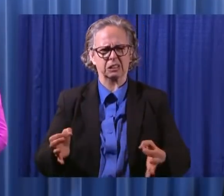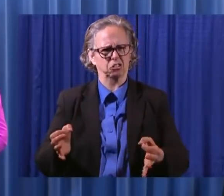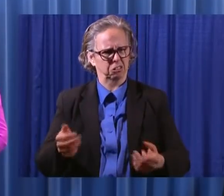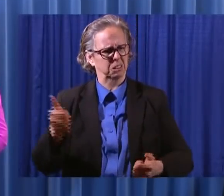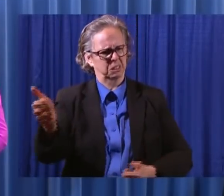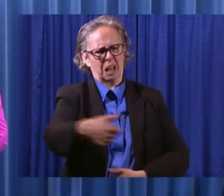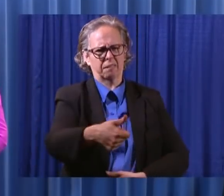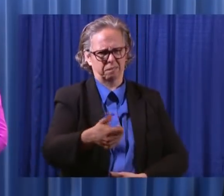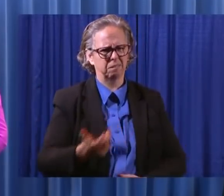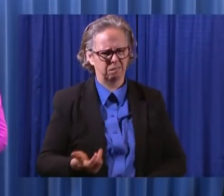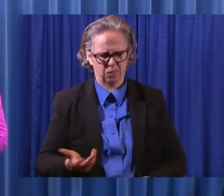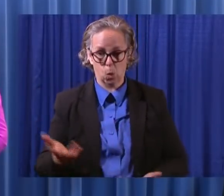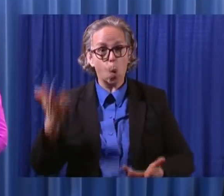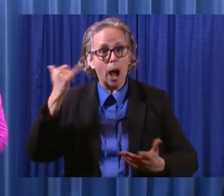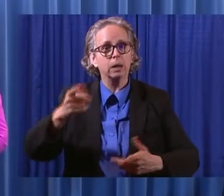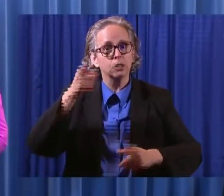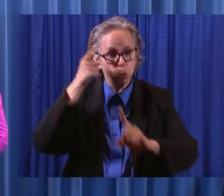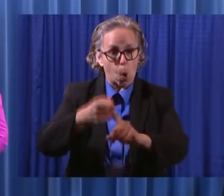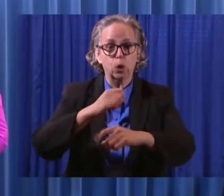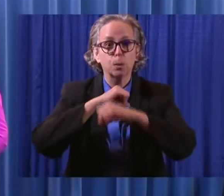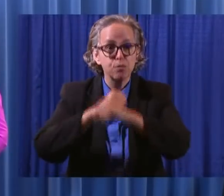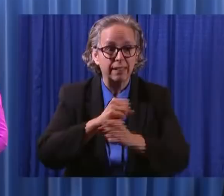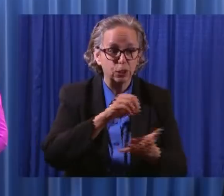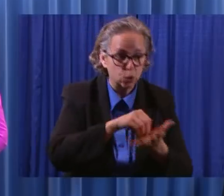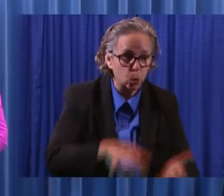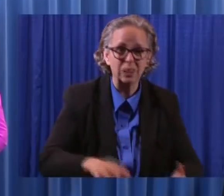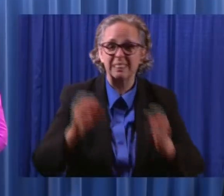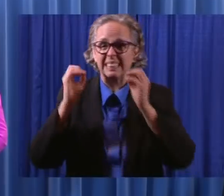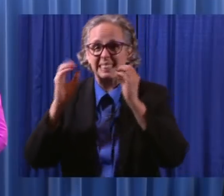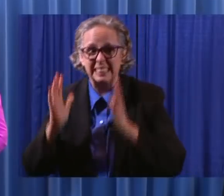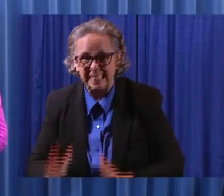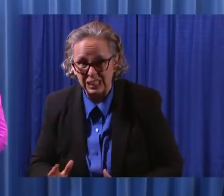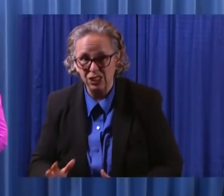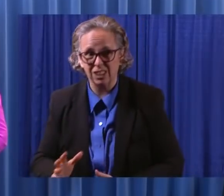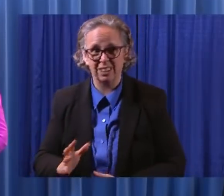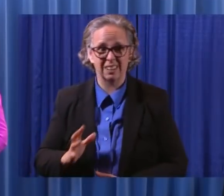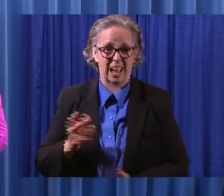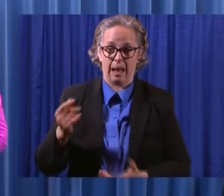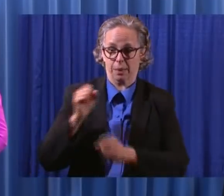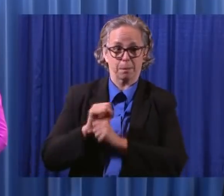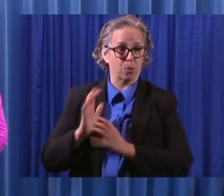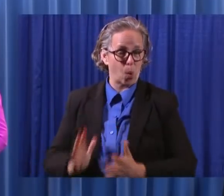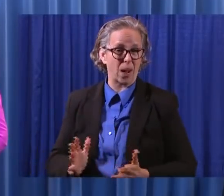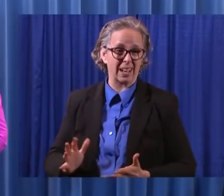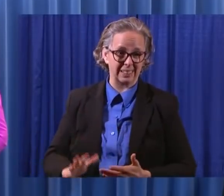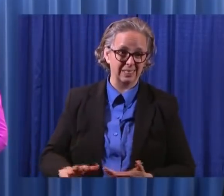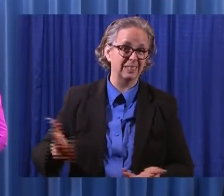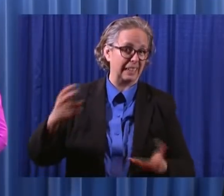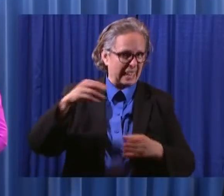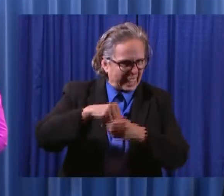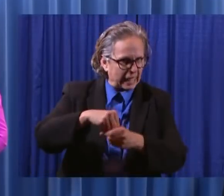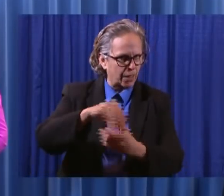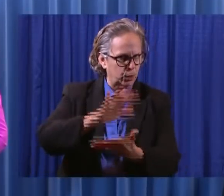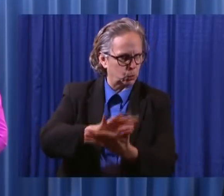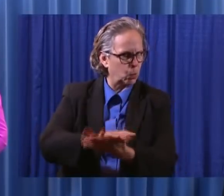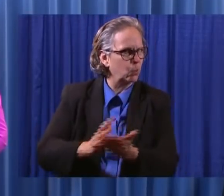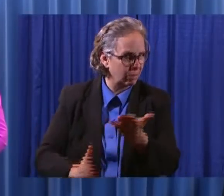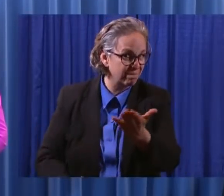protect the teachers, custodians, people at the front office, anybody who works in that